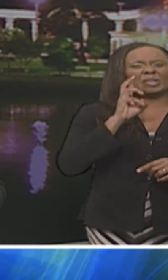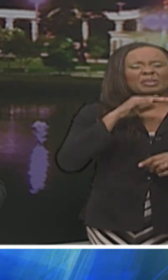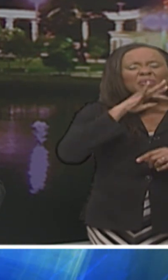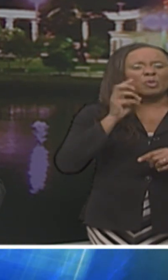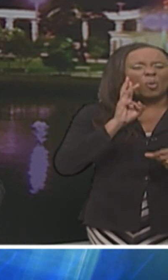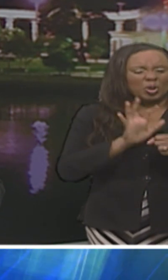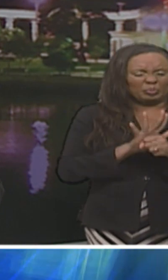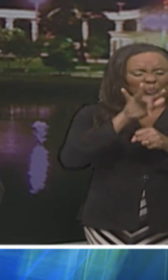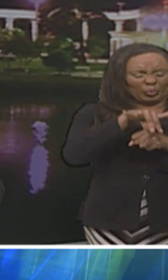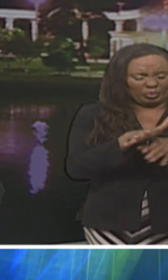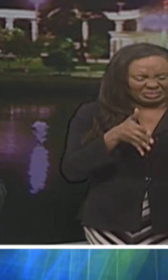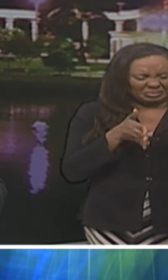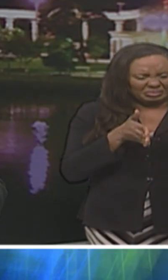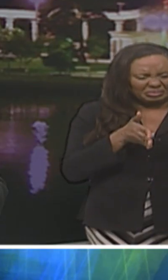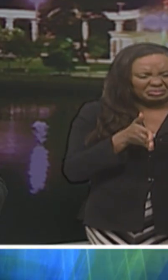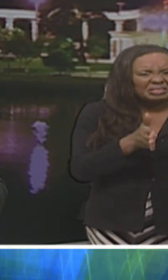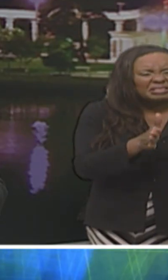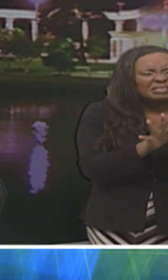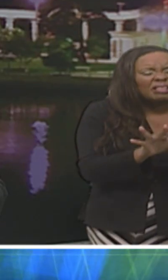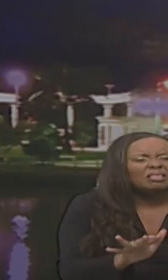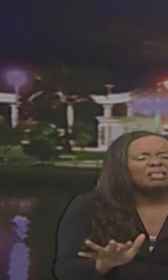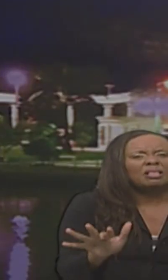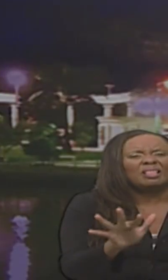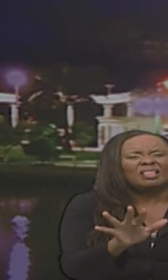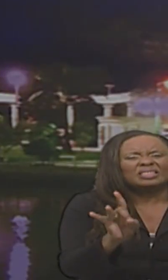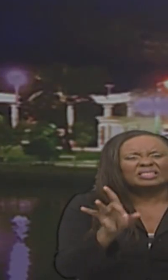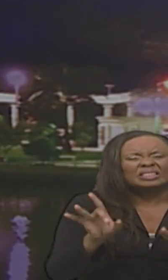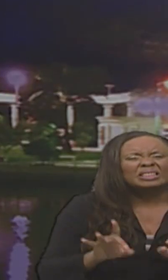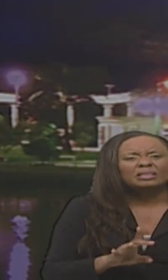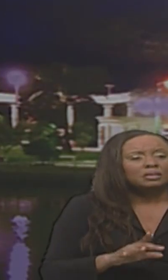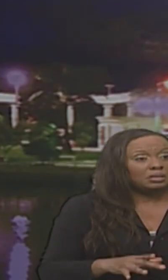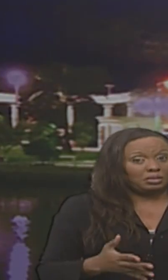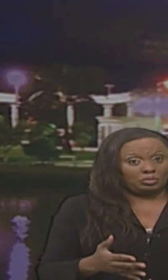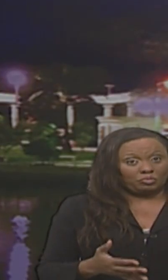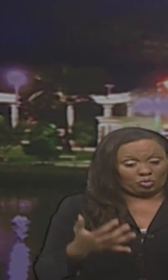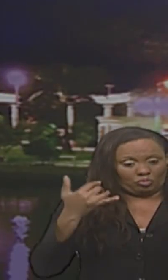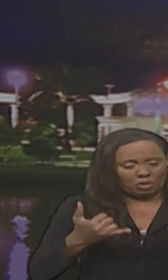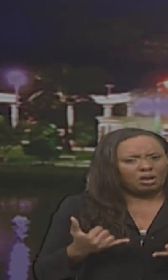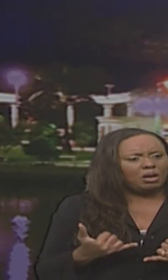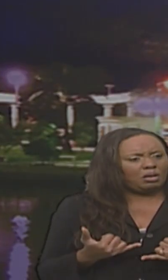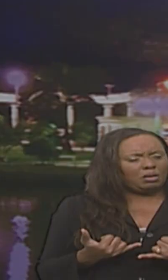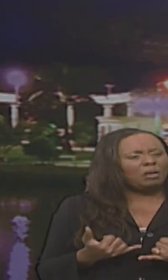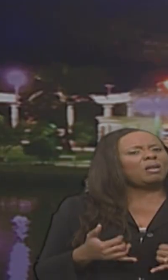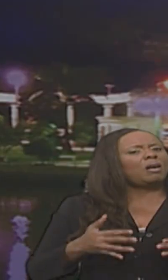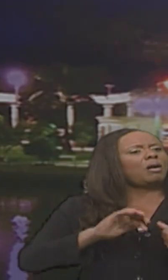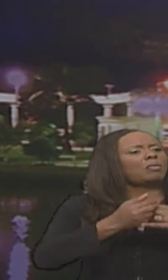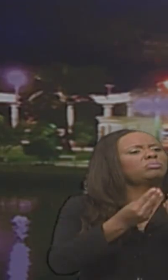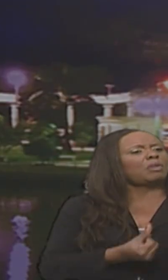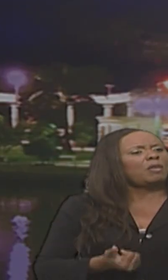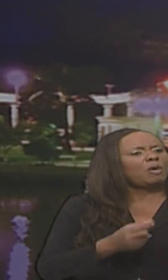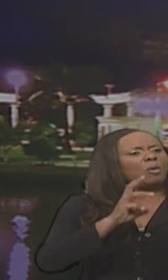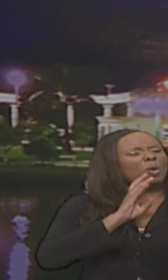from in the streets. Yes. At some points. So if I can speak for them, what is being done right now to address those types